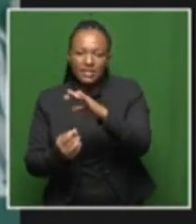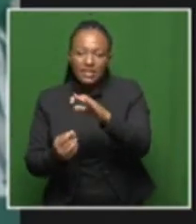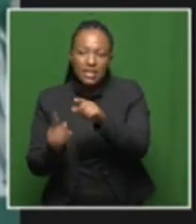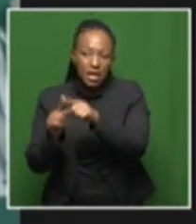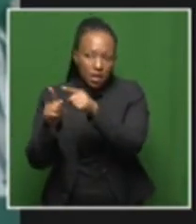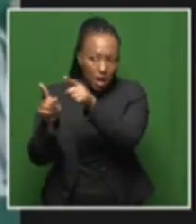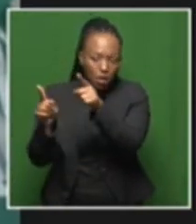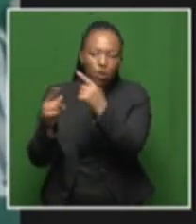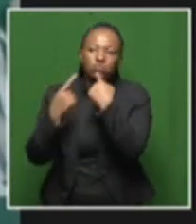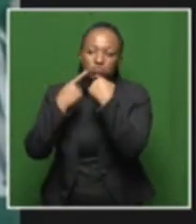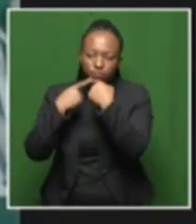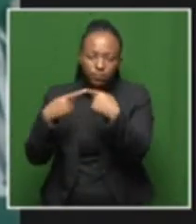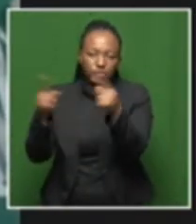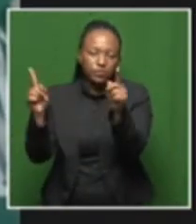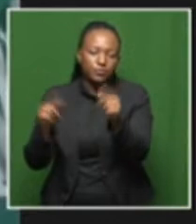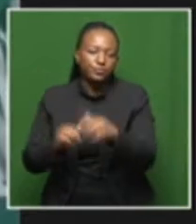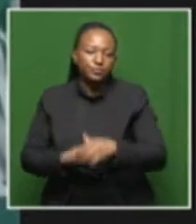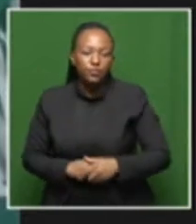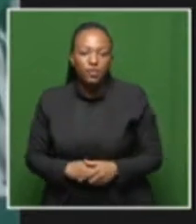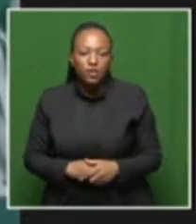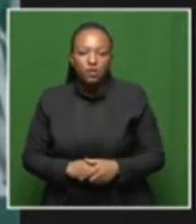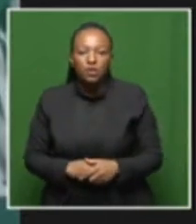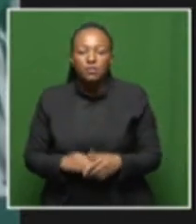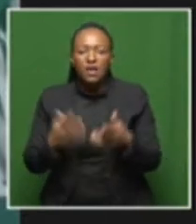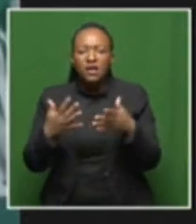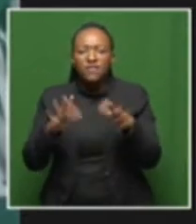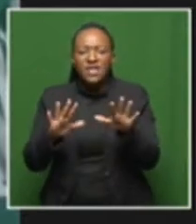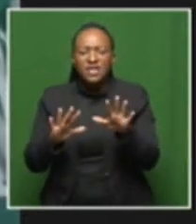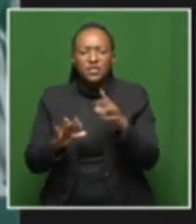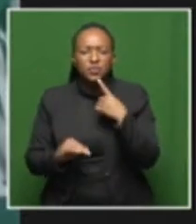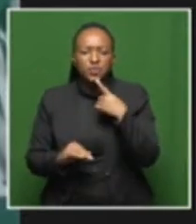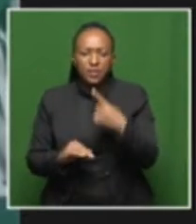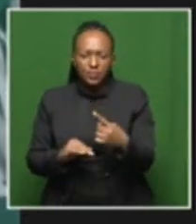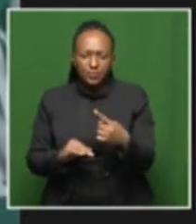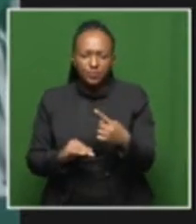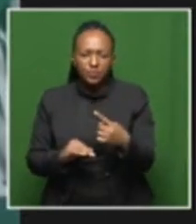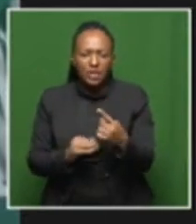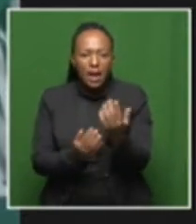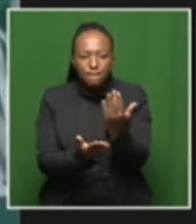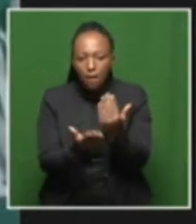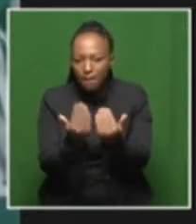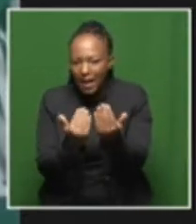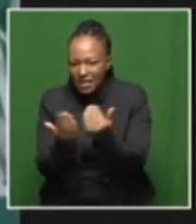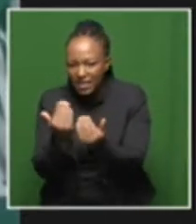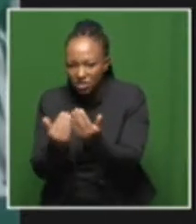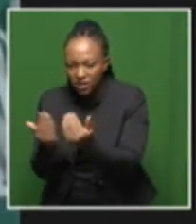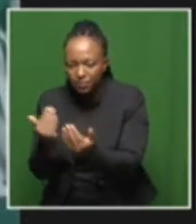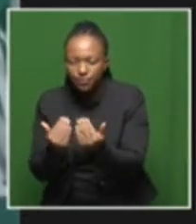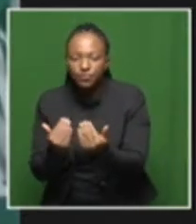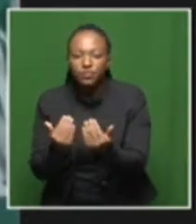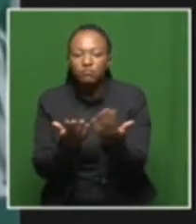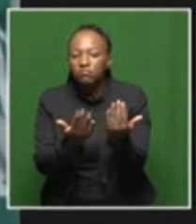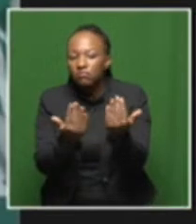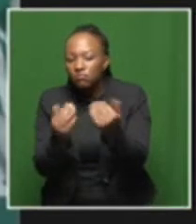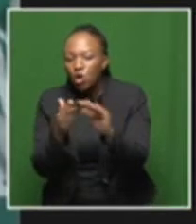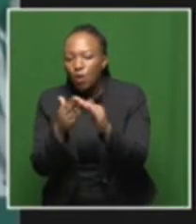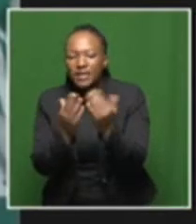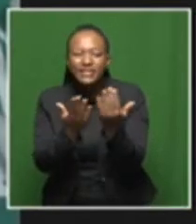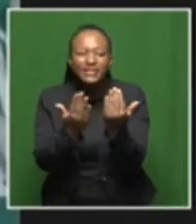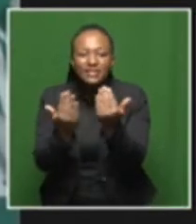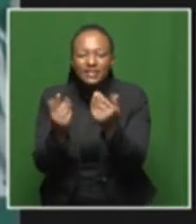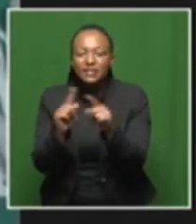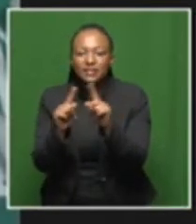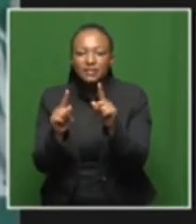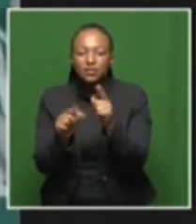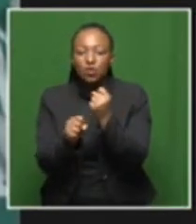itself. I spoke about the mobilization in terms of making sure that all that needs to